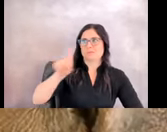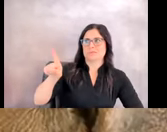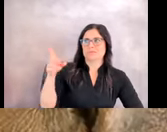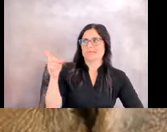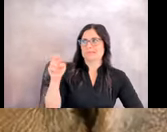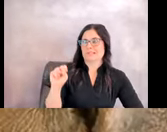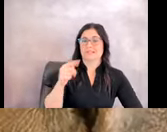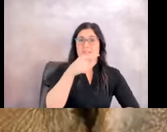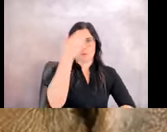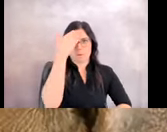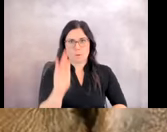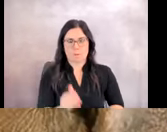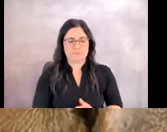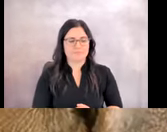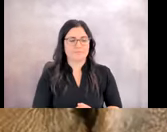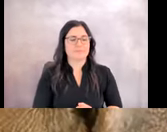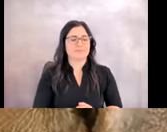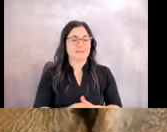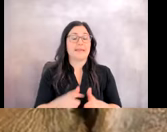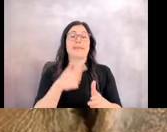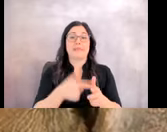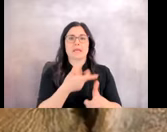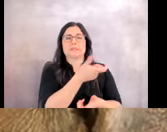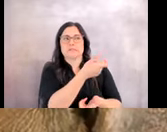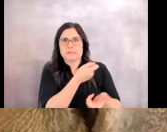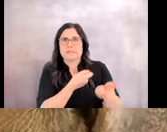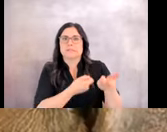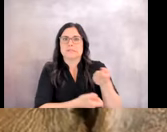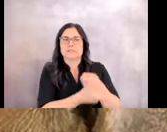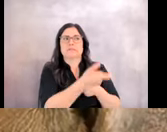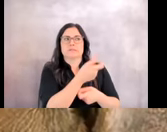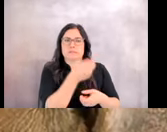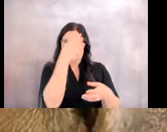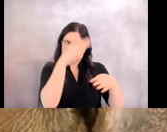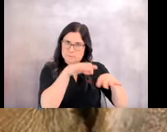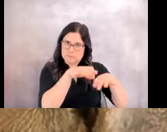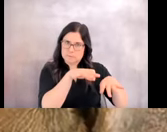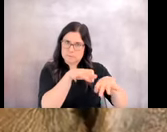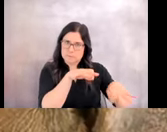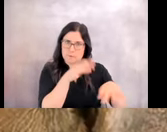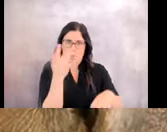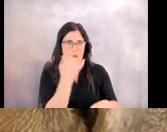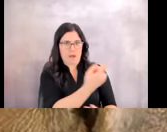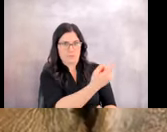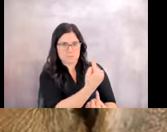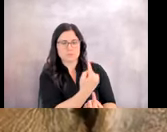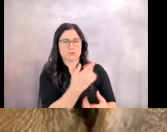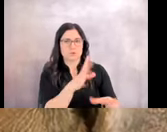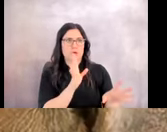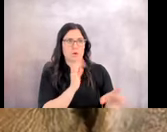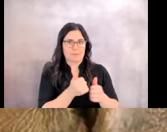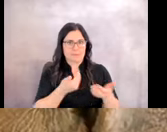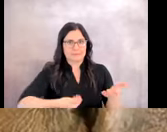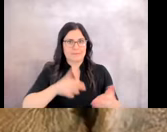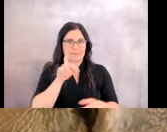And it takes a good amount of time to kind of catch them up and inform them what has happened and why they're